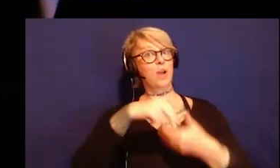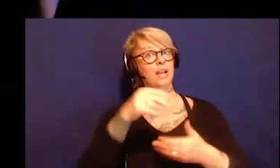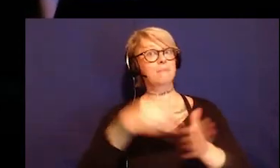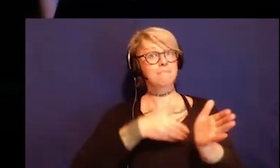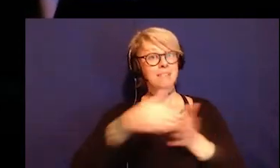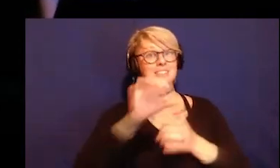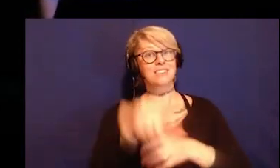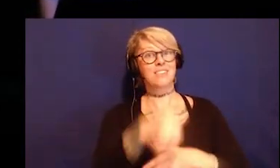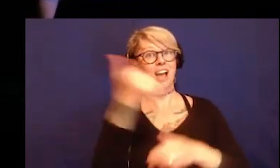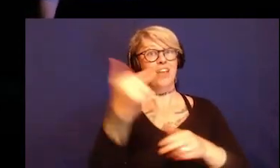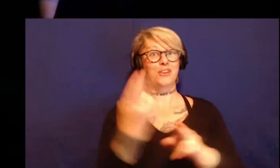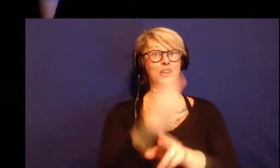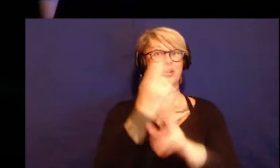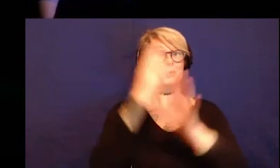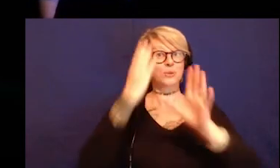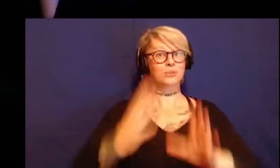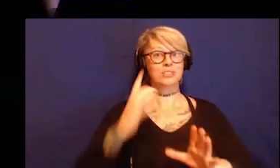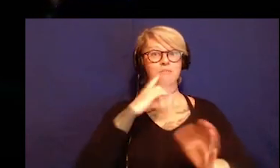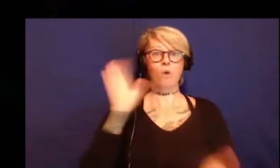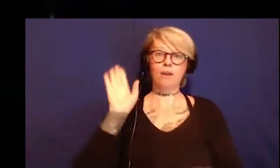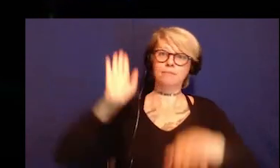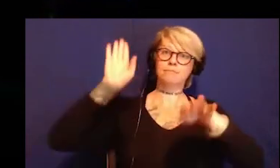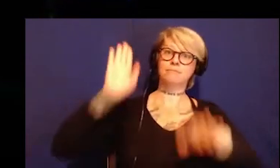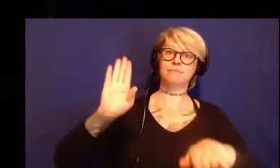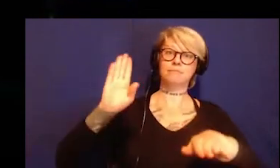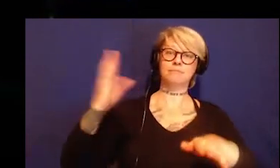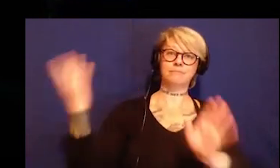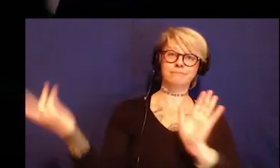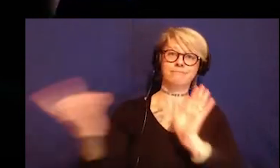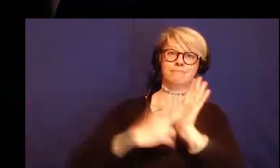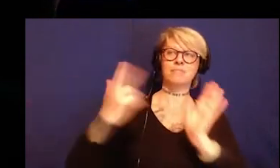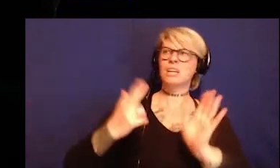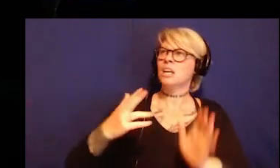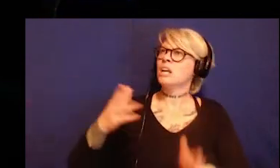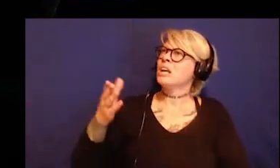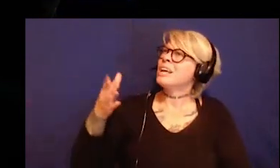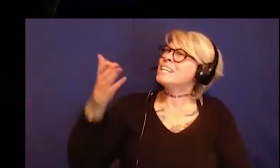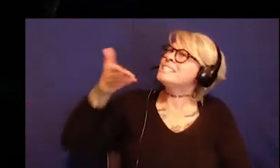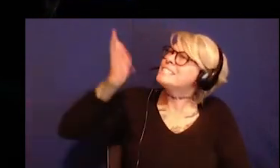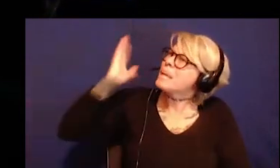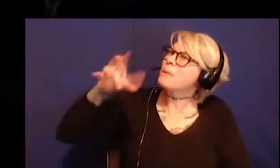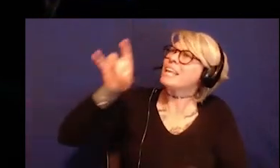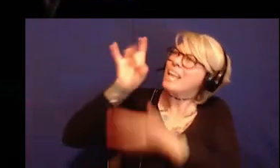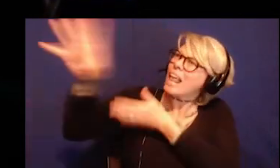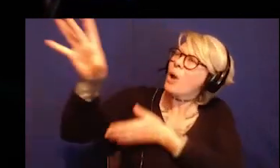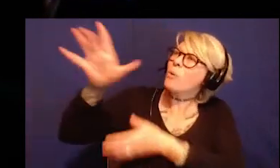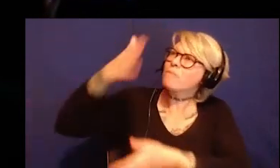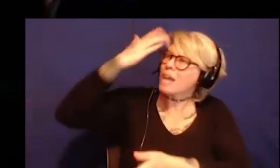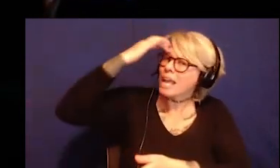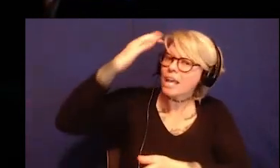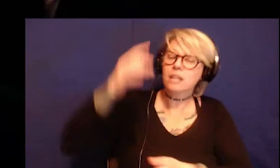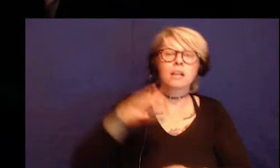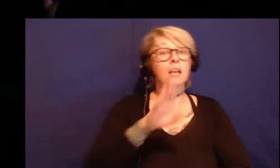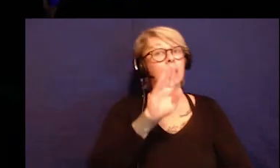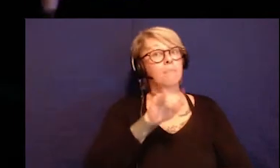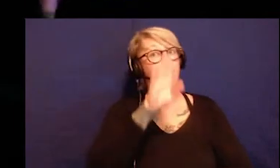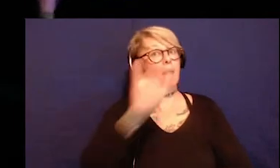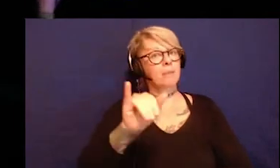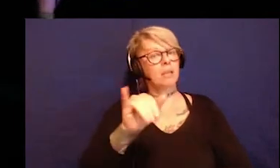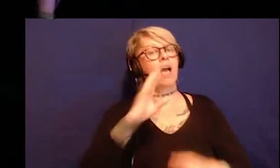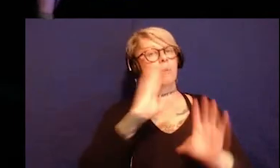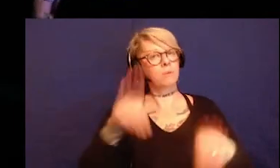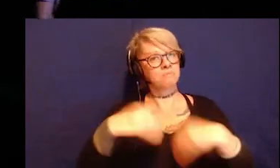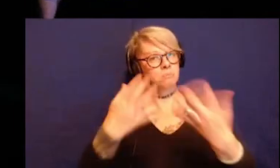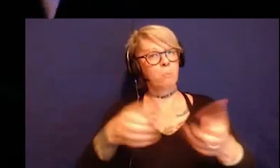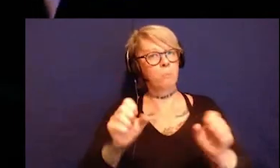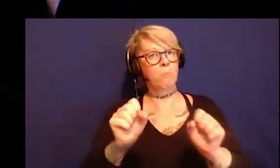in identity verification, Bobby? God damn it, get out of my head! Bobby, let me give you time to process the following